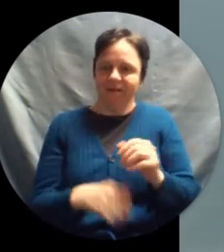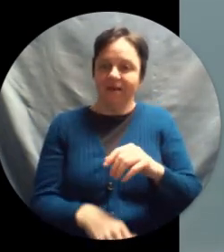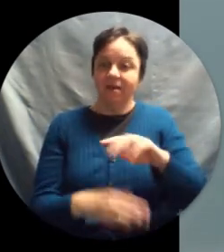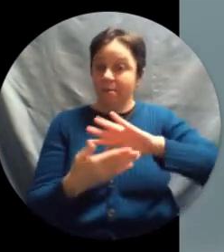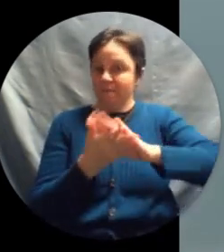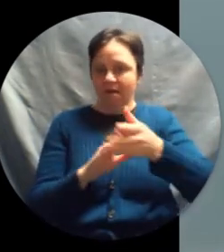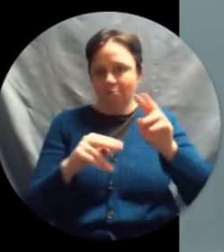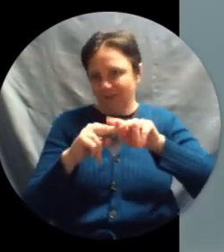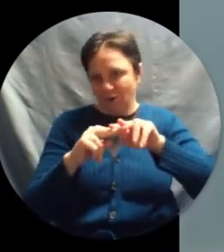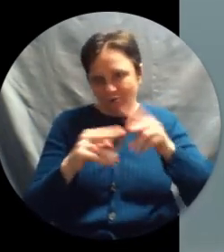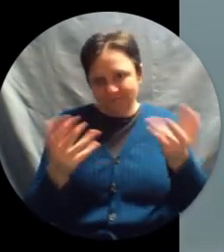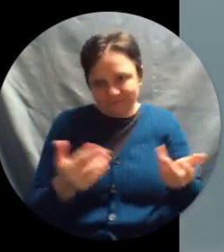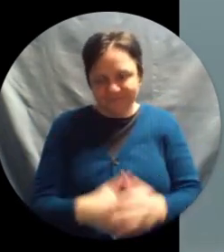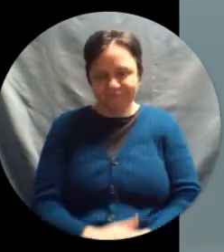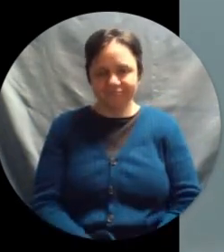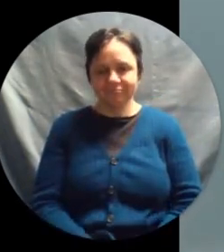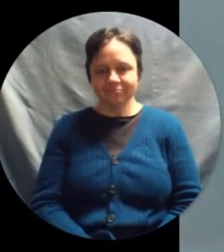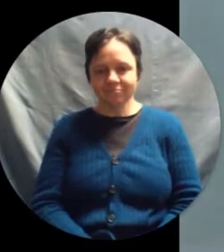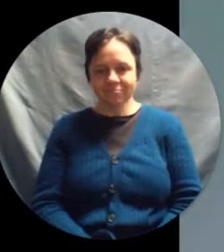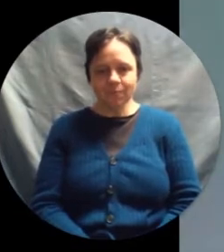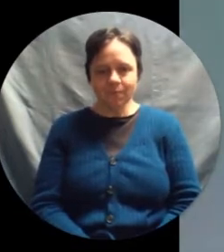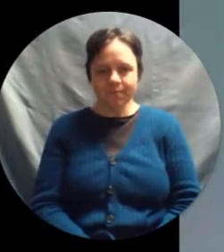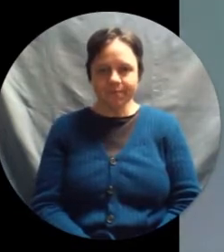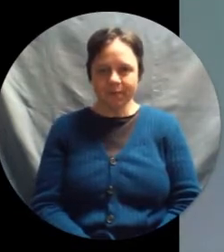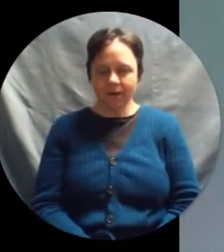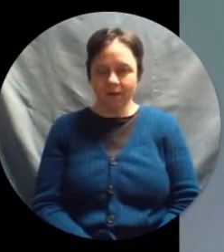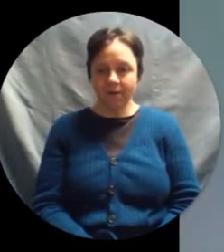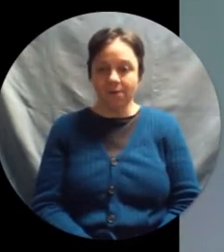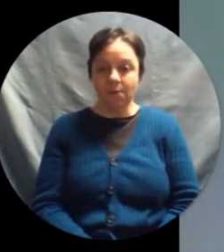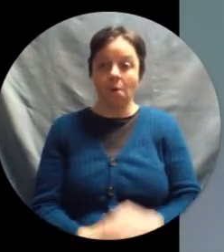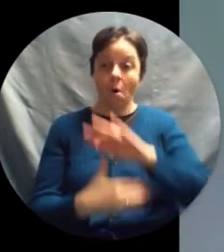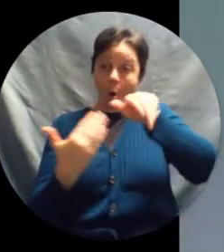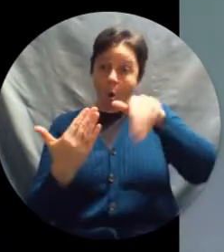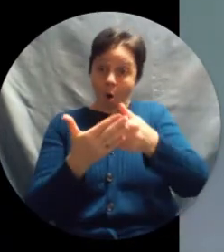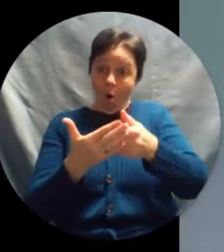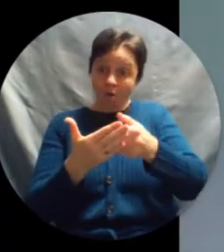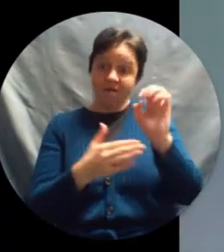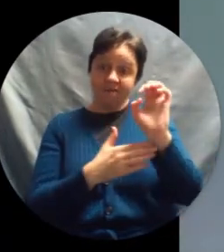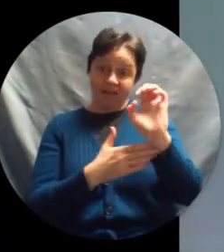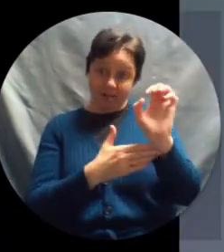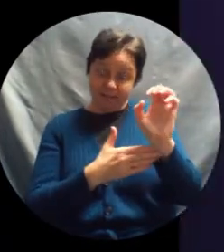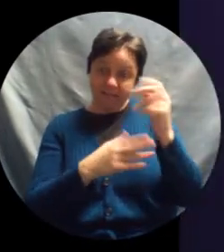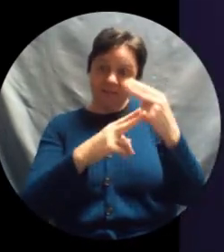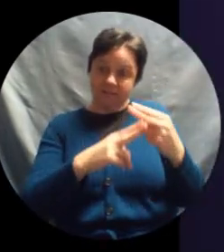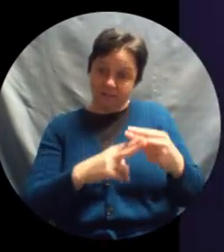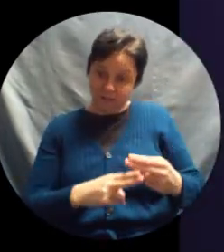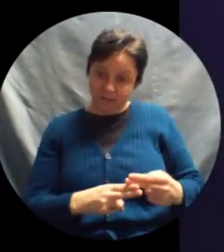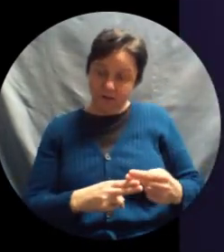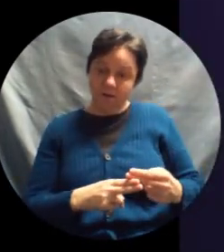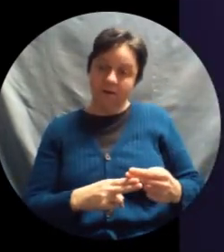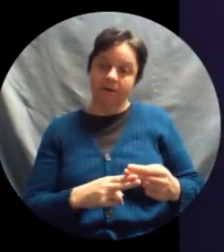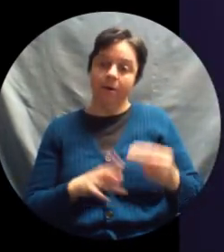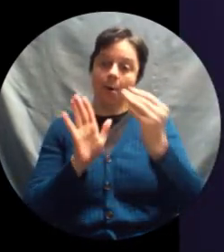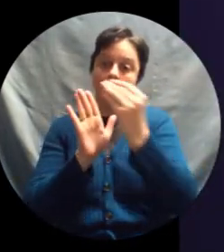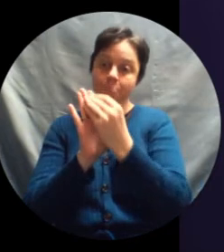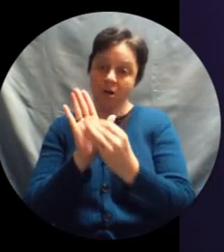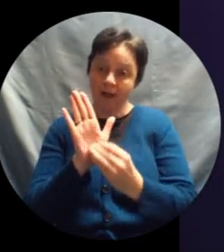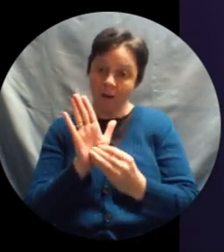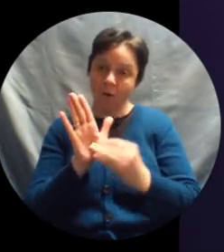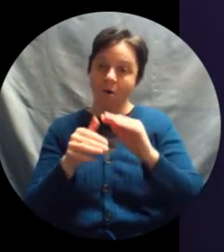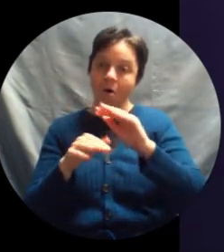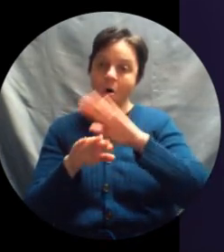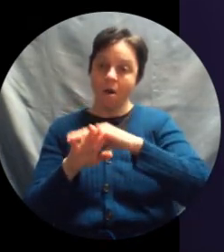salt, right? And we don't have to worry about it. So all of the elements, we have put them on a periodic